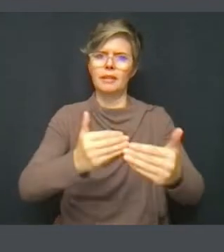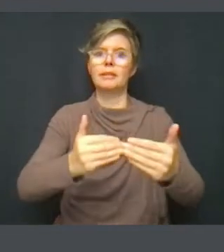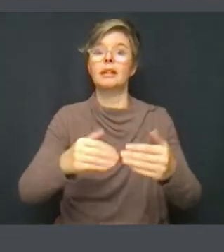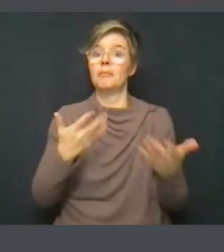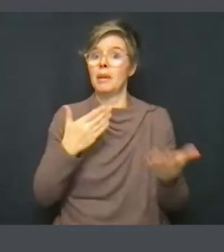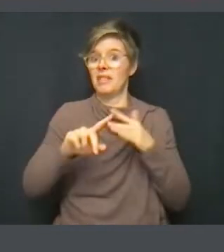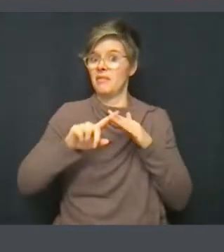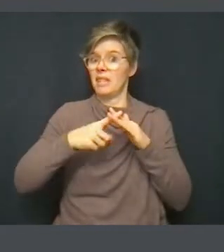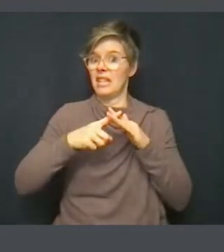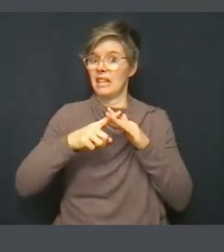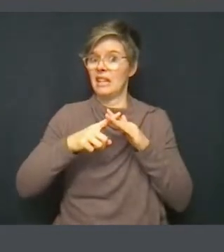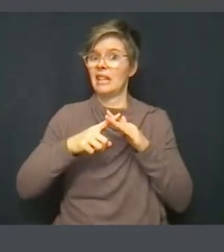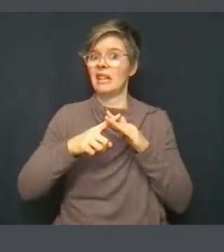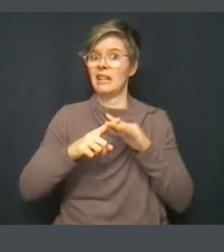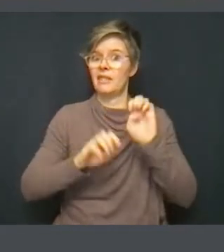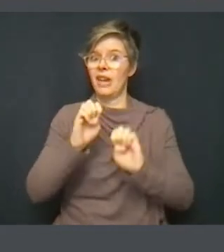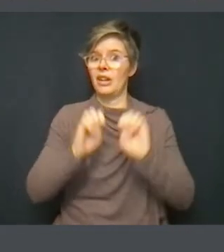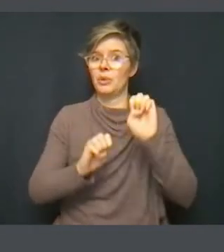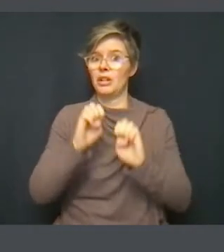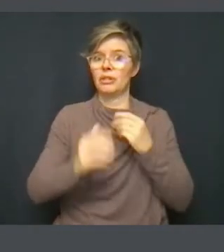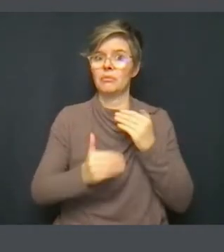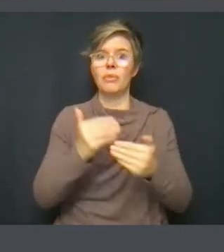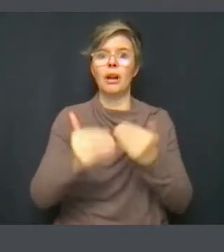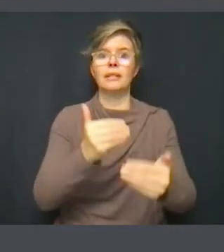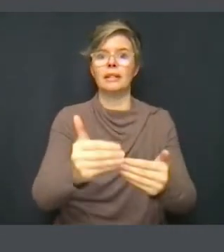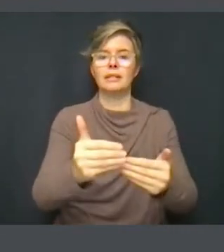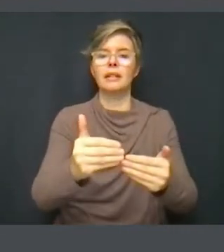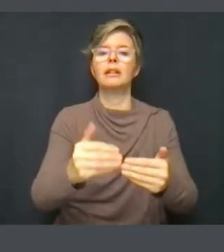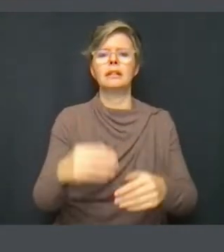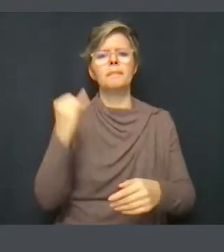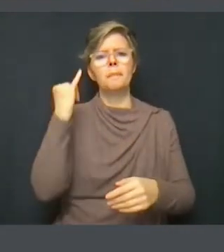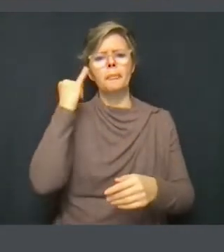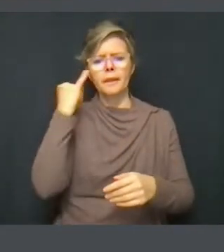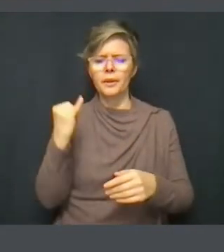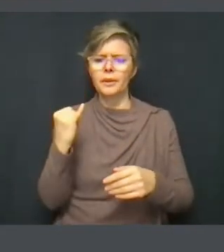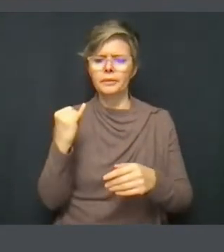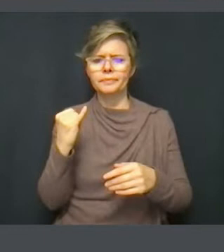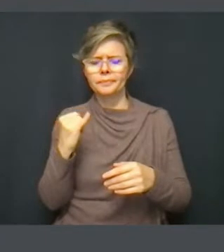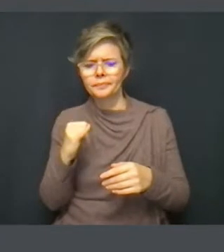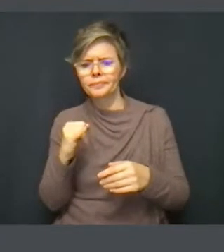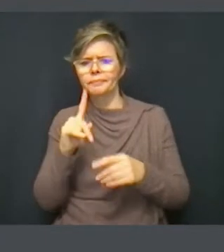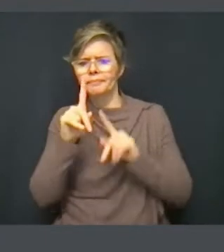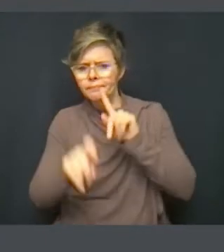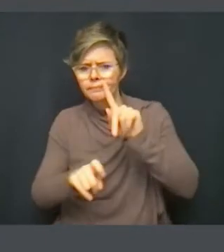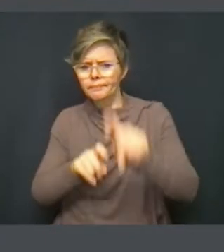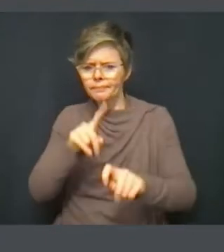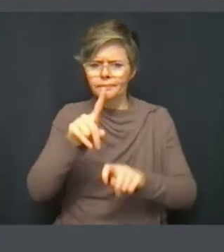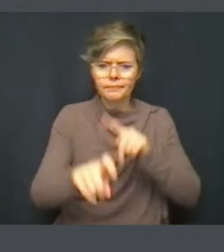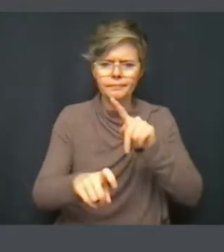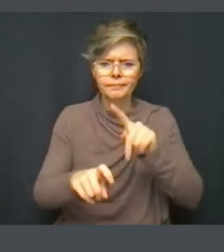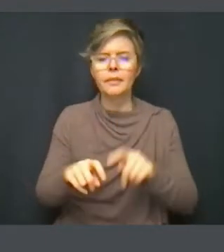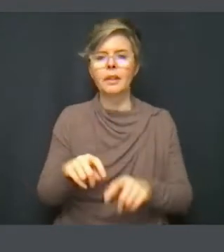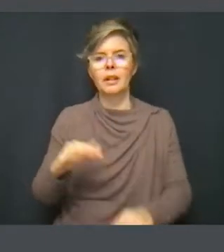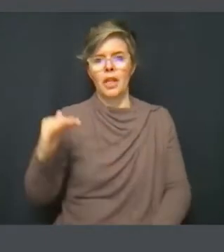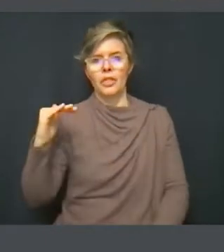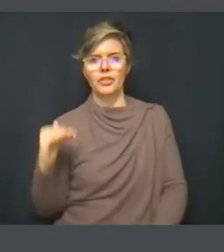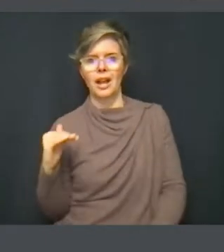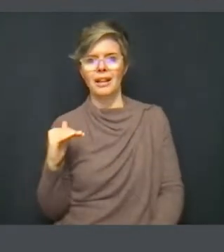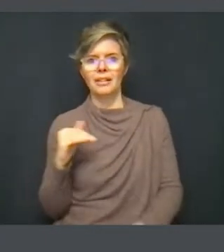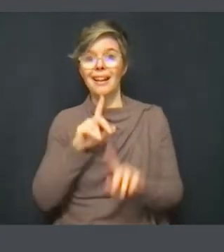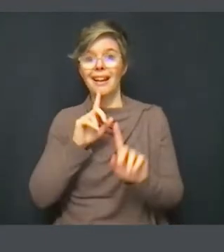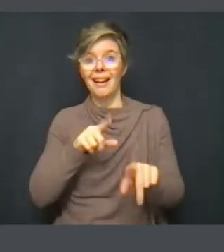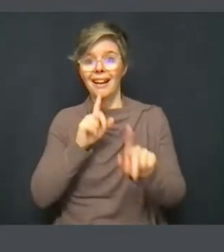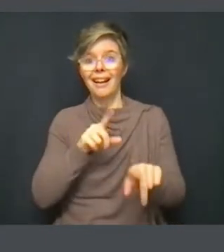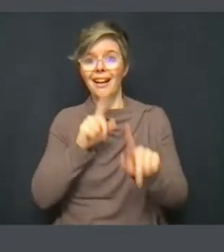especially if you're getting responses from the kid that seem to be way off, you just have to make sure. A lot of this has to do with the